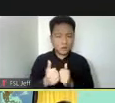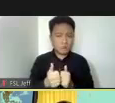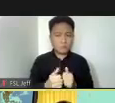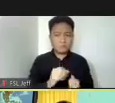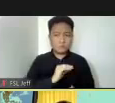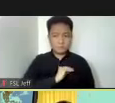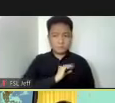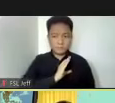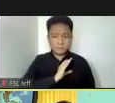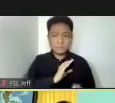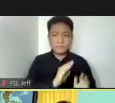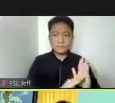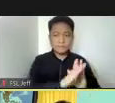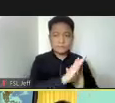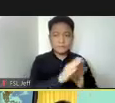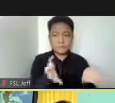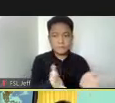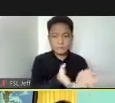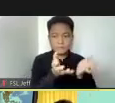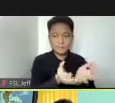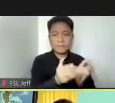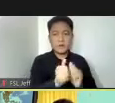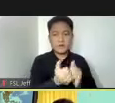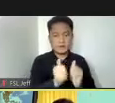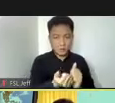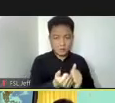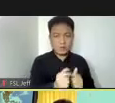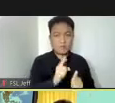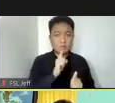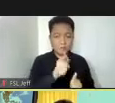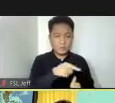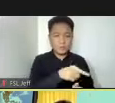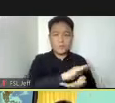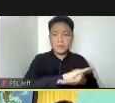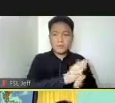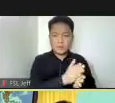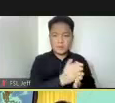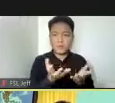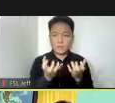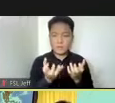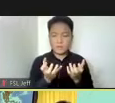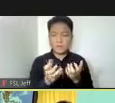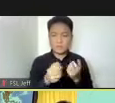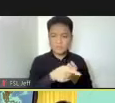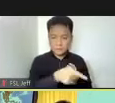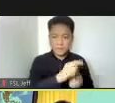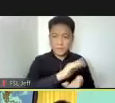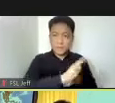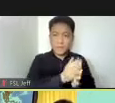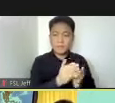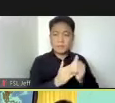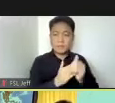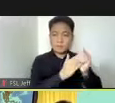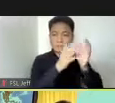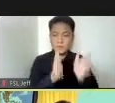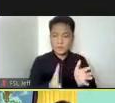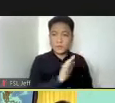economic stimulation in their area, they are the ones who will take care of our